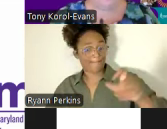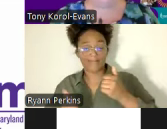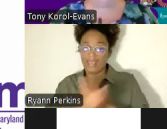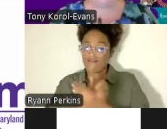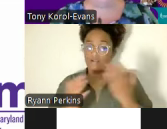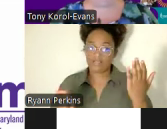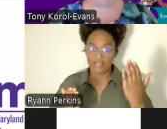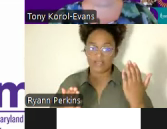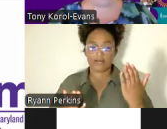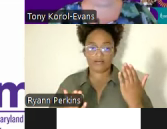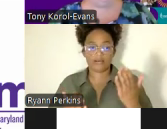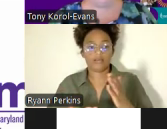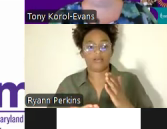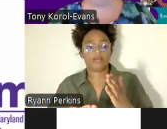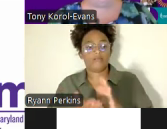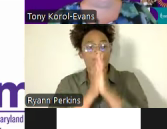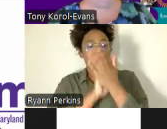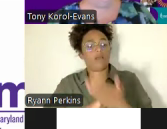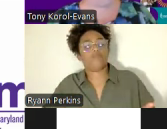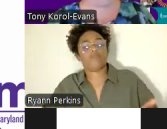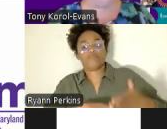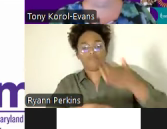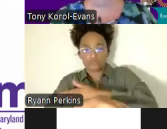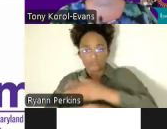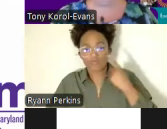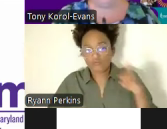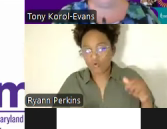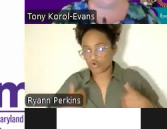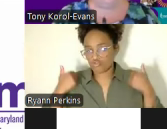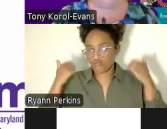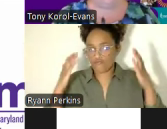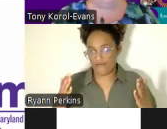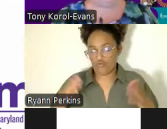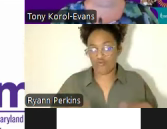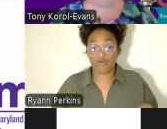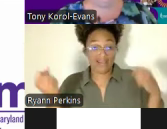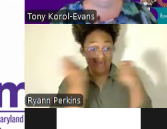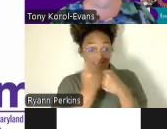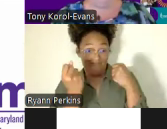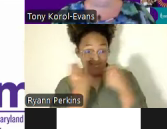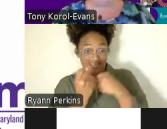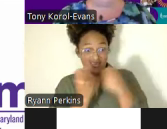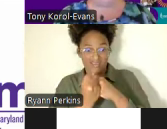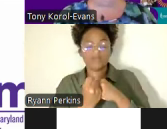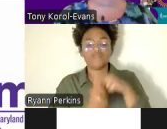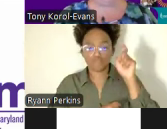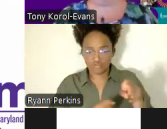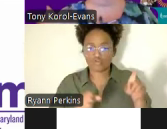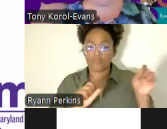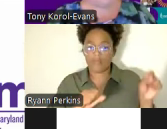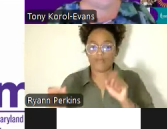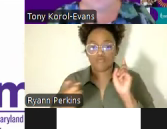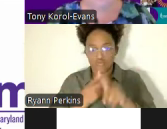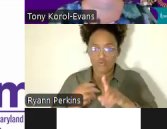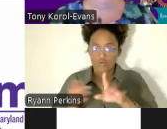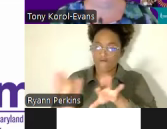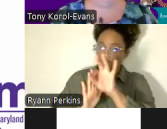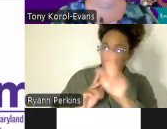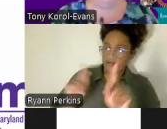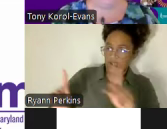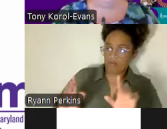survivor, and advocating for that should always be something that you can do. And if you need help advocating for it, I'm